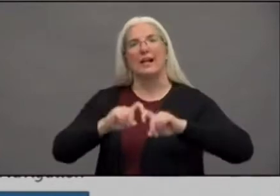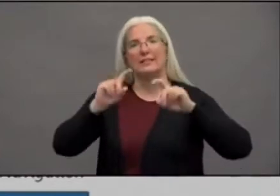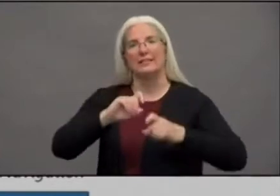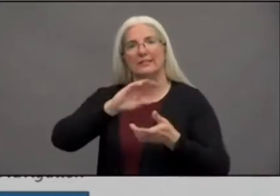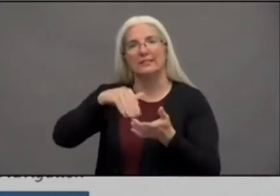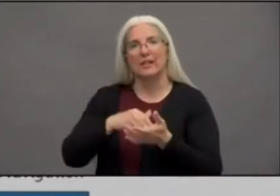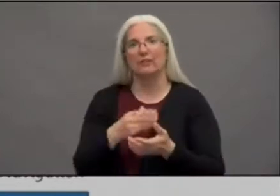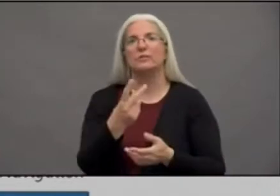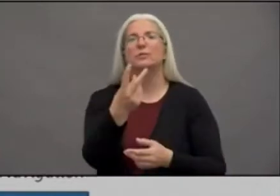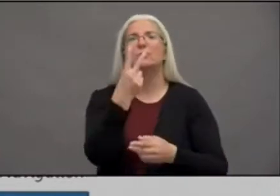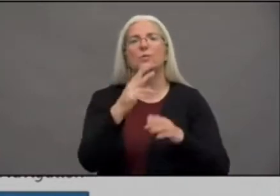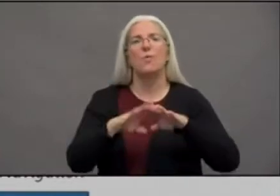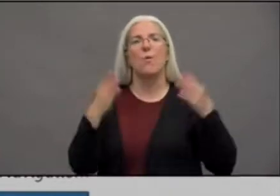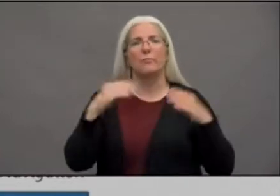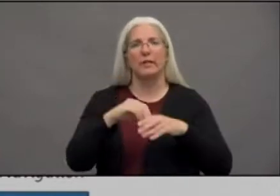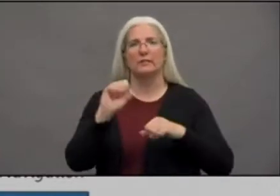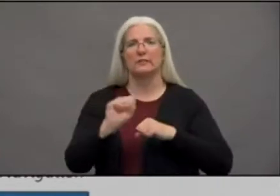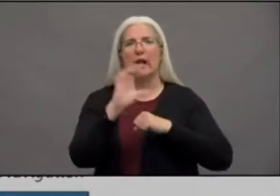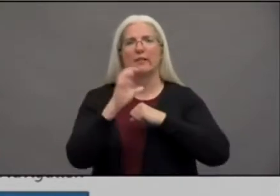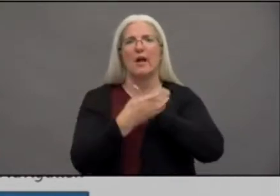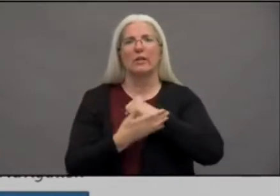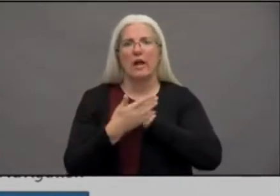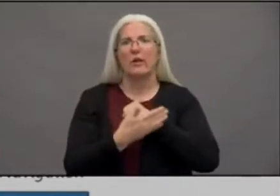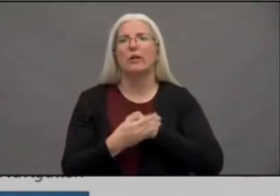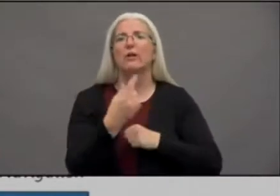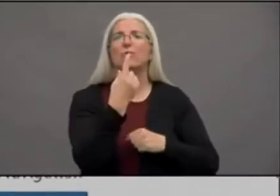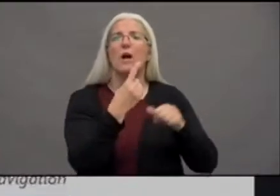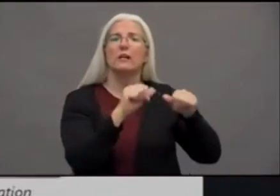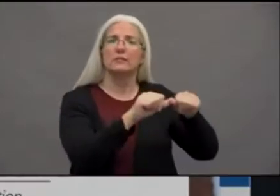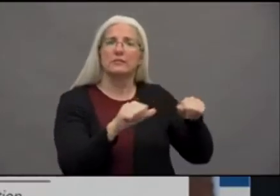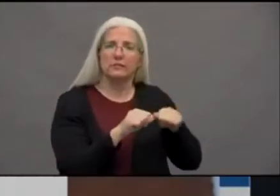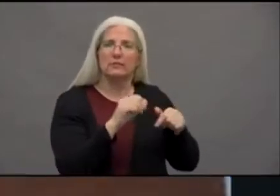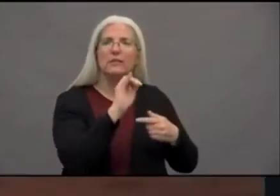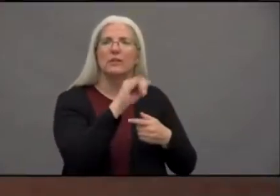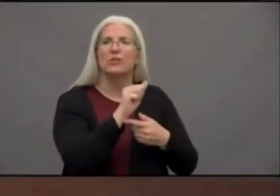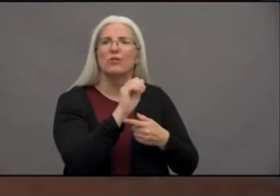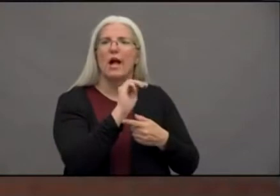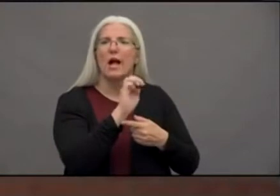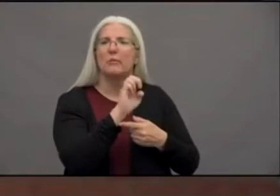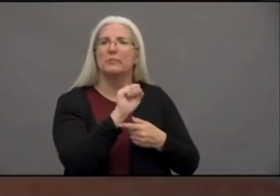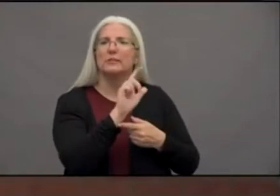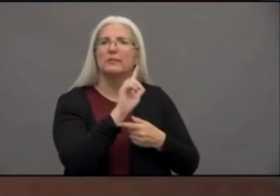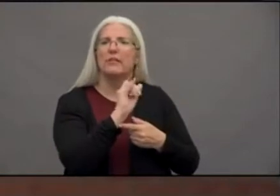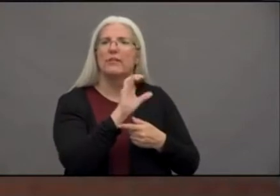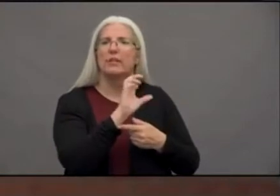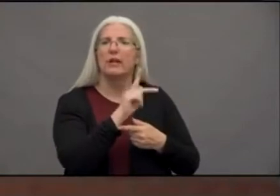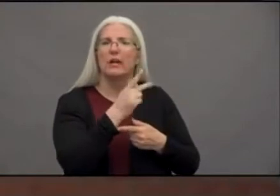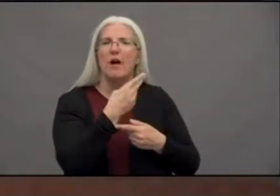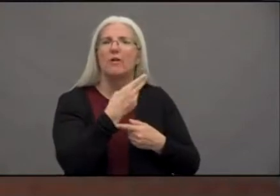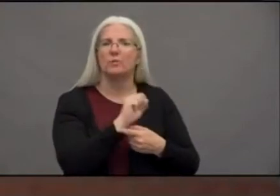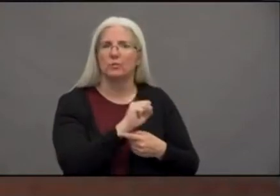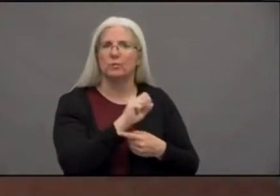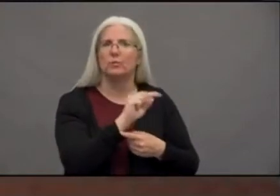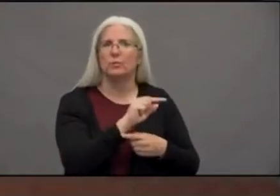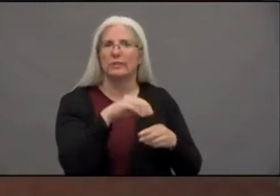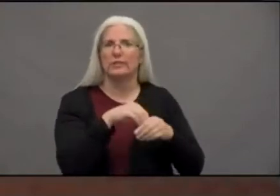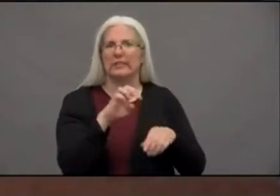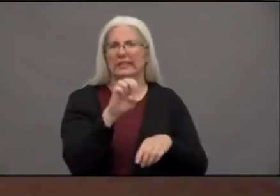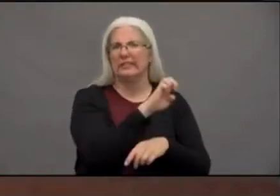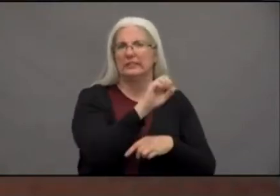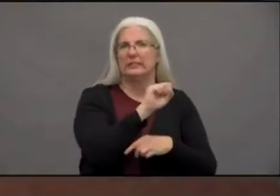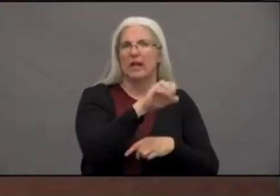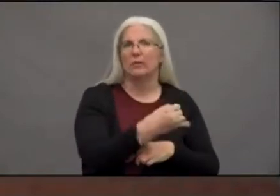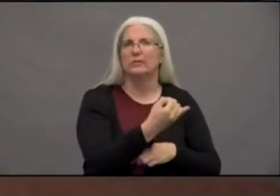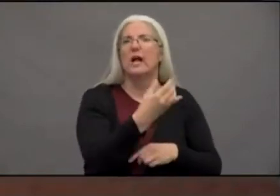Santa Clara County. One testing site is at James Lick High School in East San Jose, and one is at Christopher